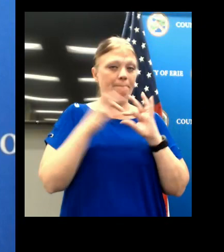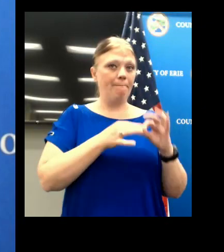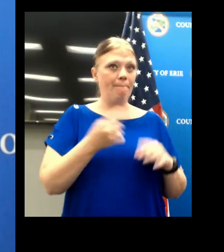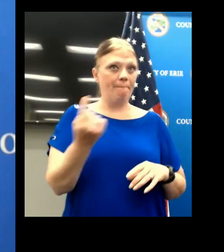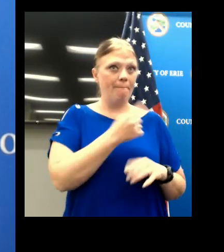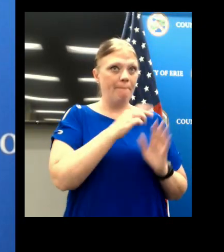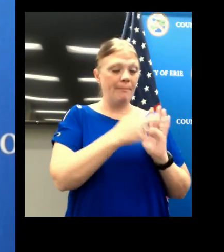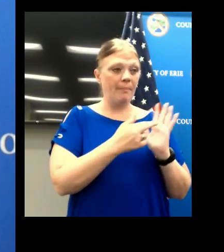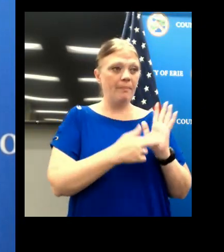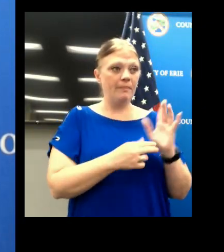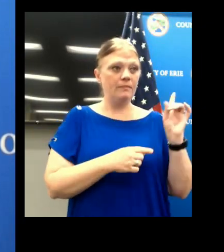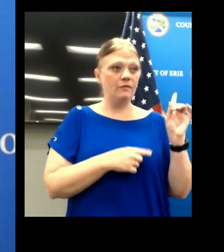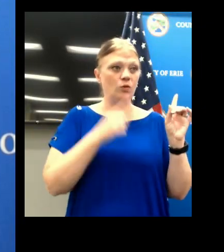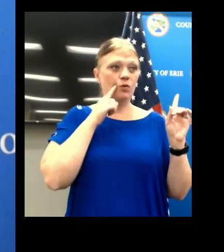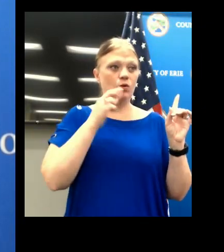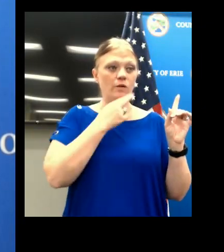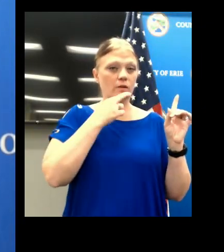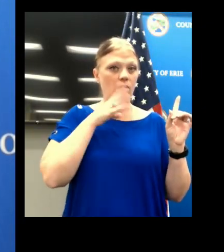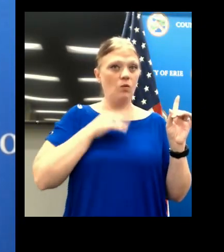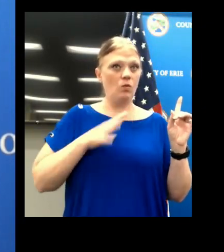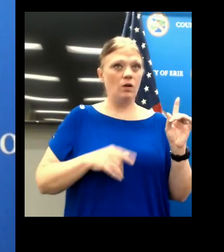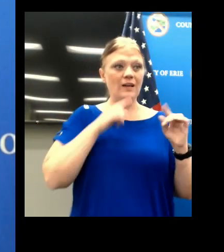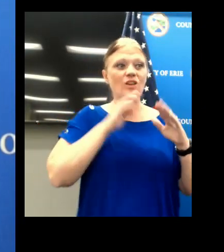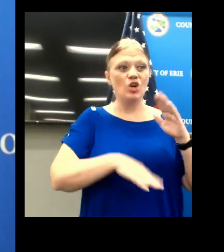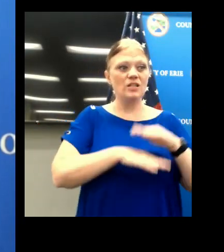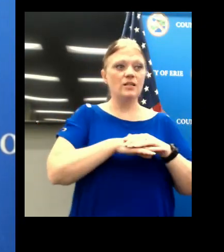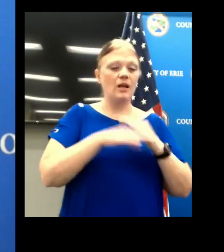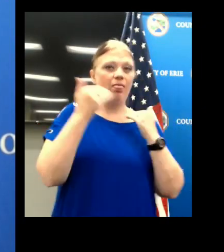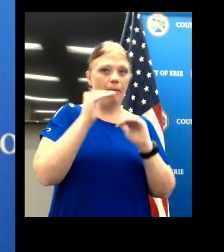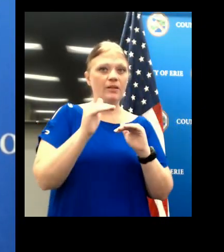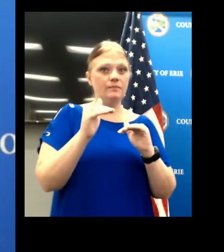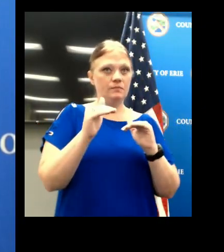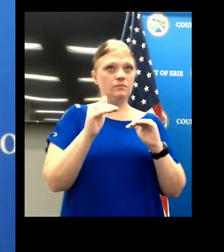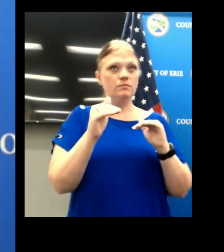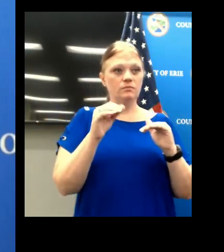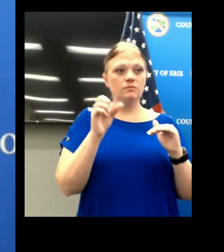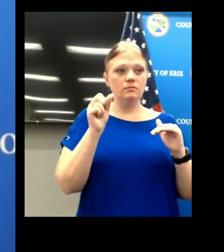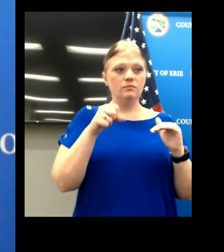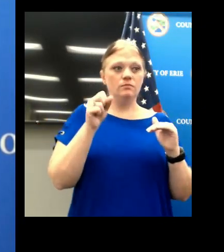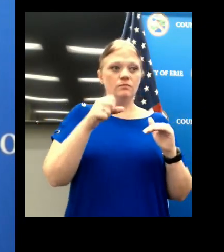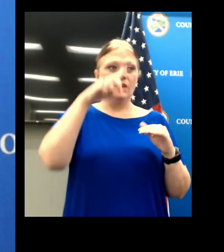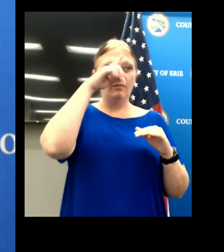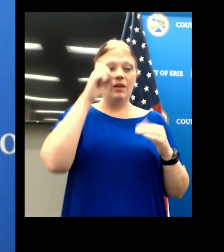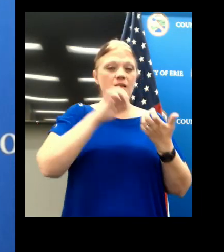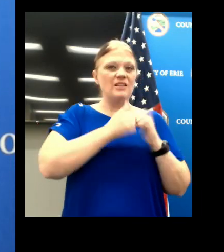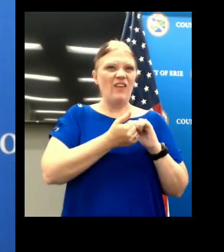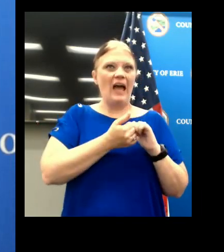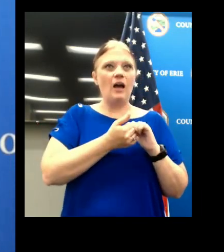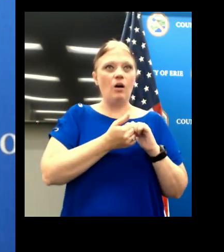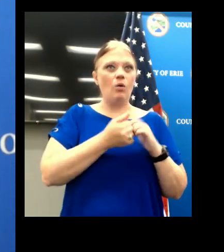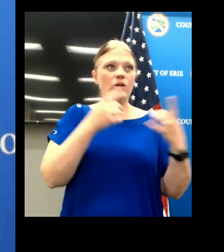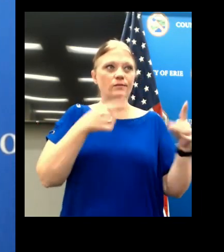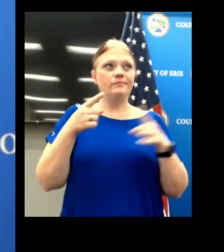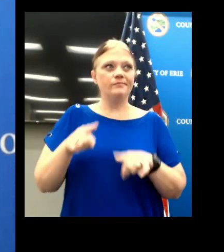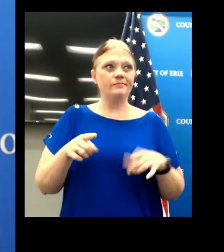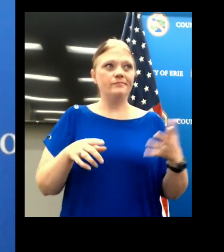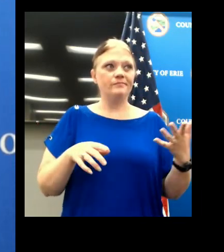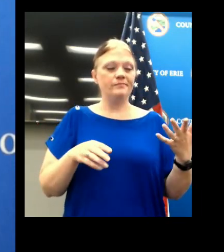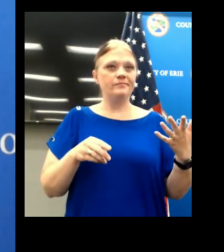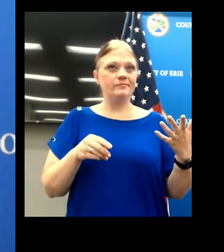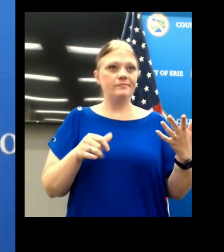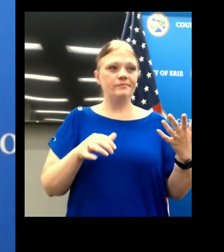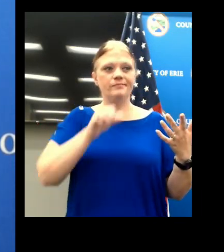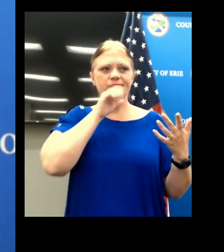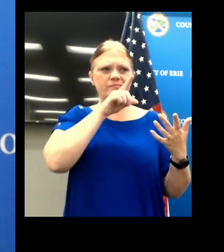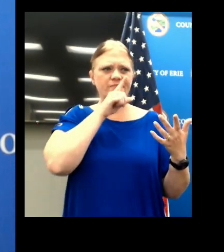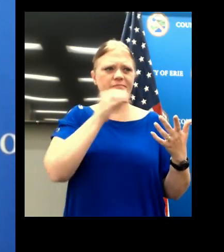restaurant owners workshop. Is it capped? There is a limit because of how it's being done by the, I'm not certain